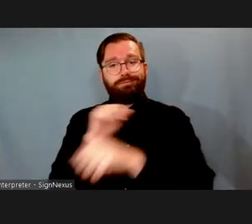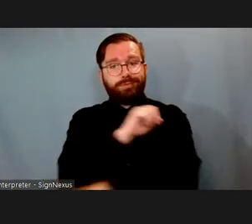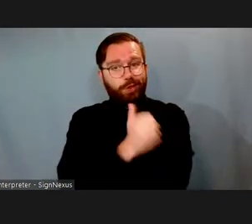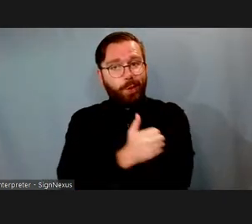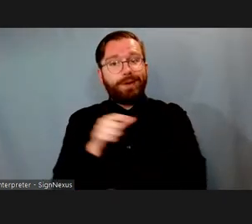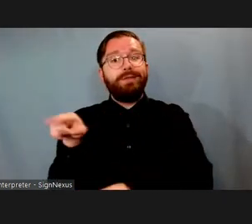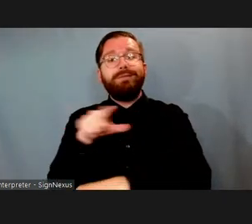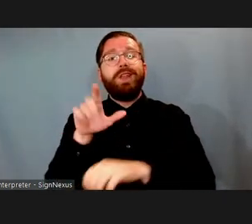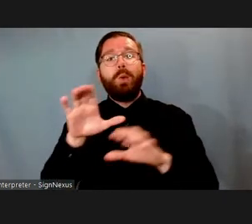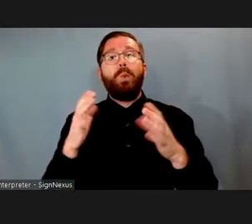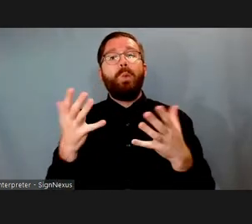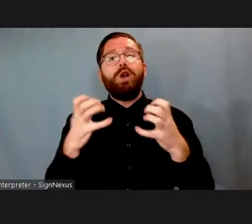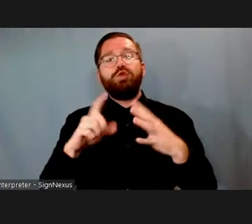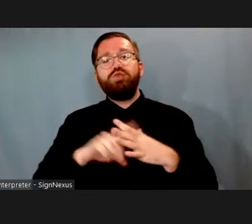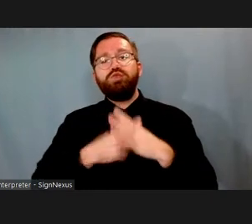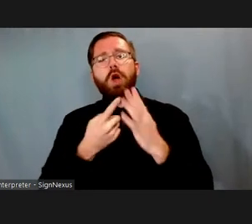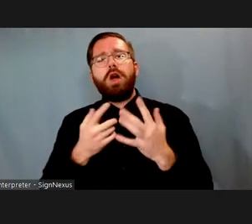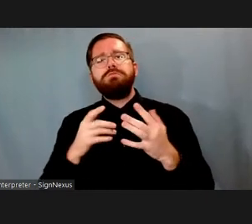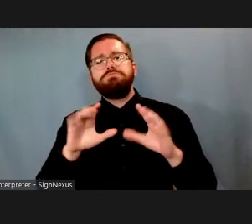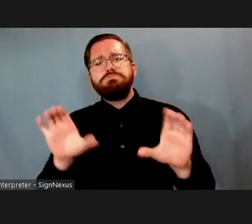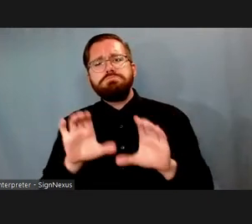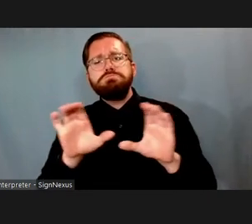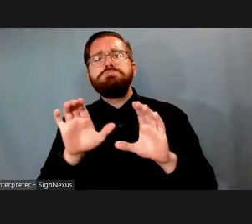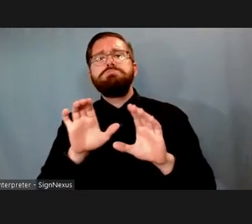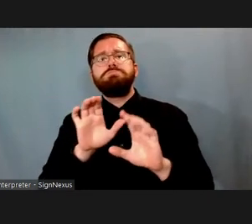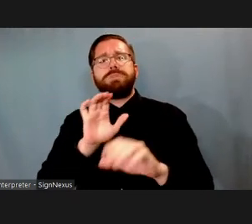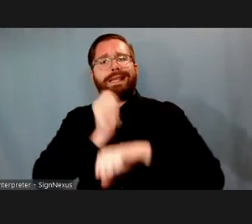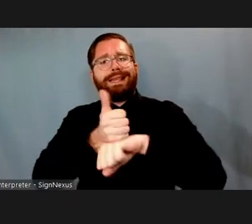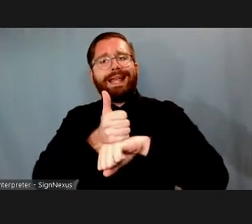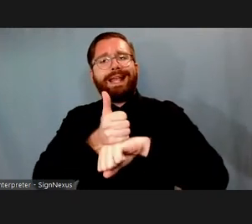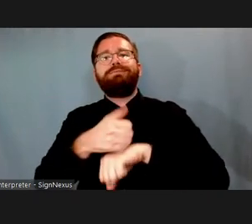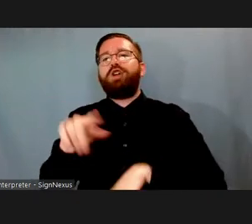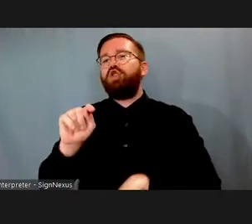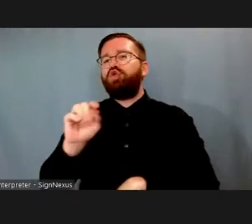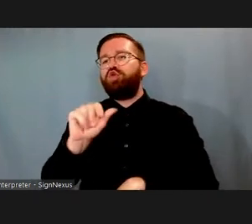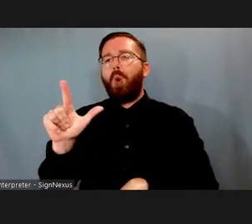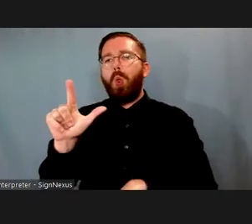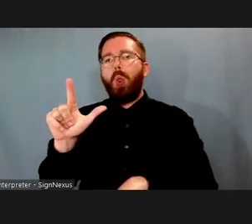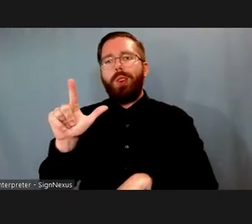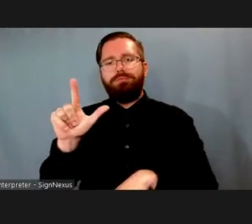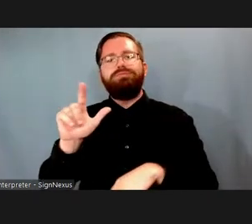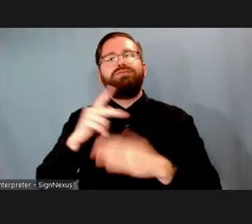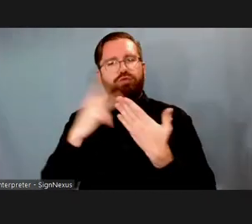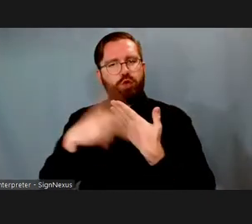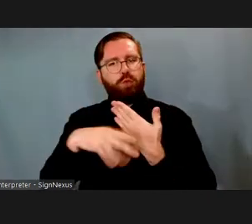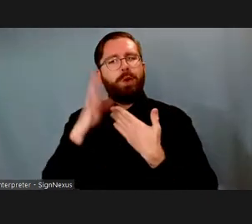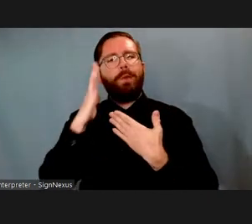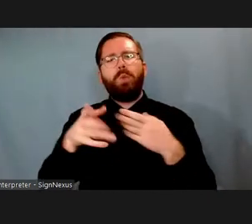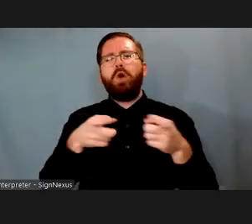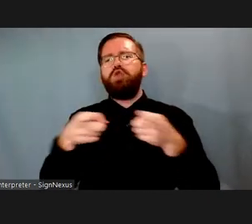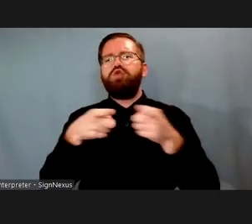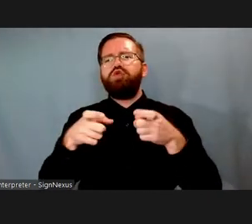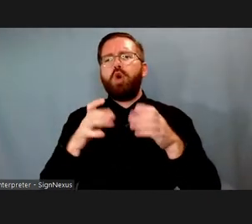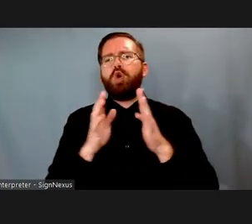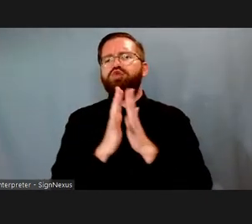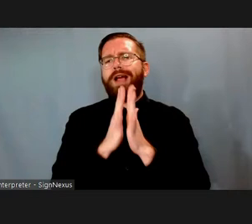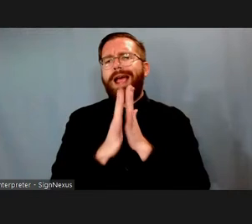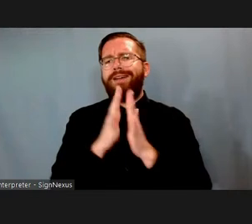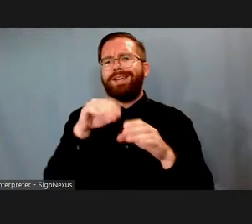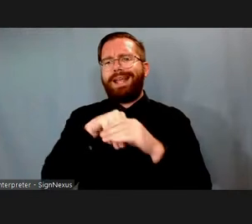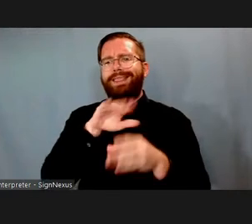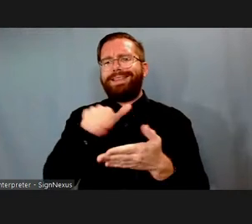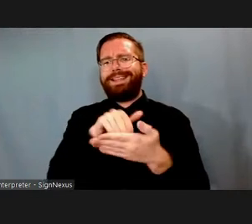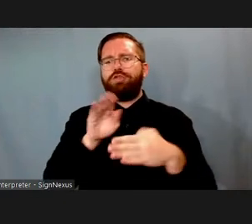tolling program to reduce traffic congestion in the manhattan central business district as defined by the